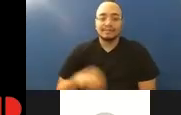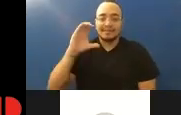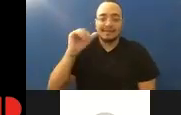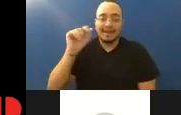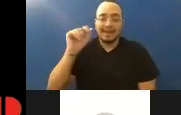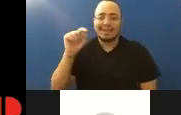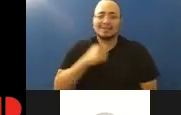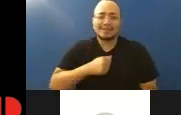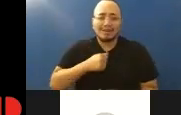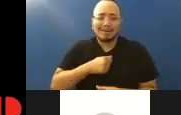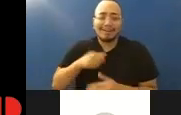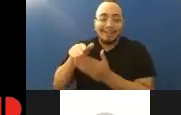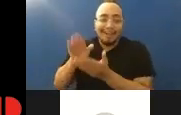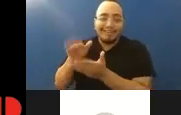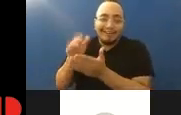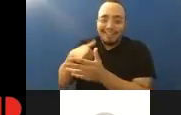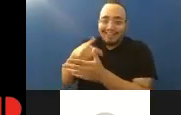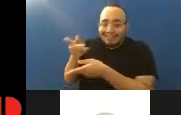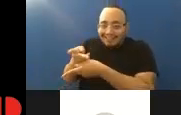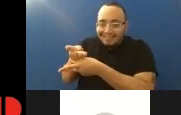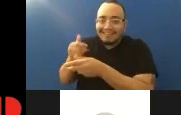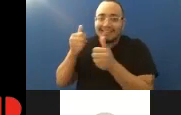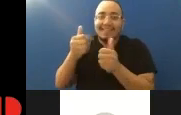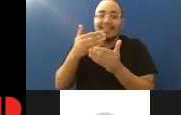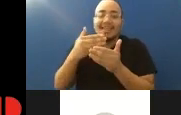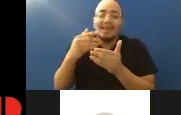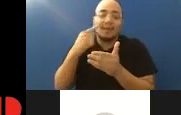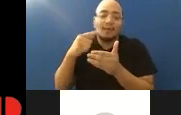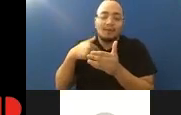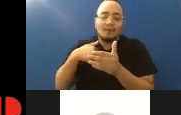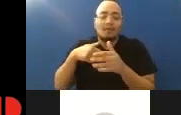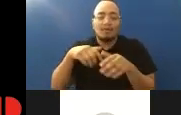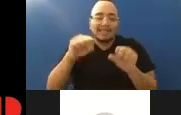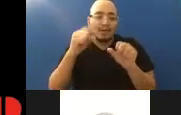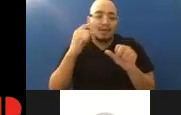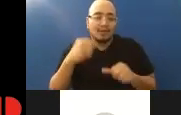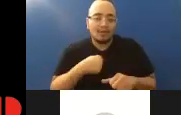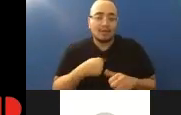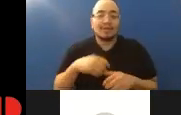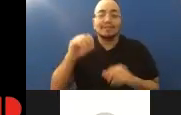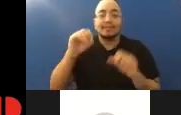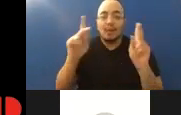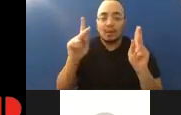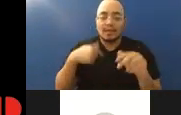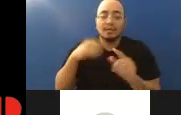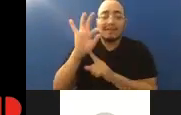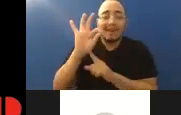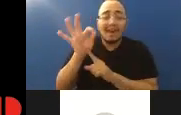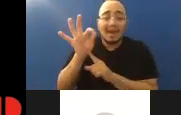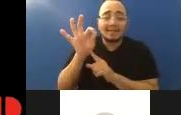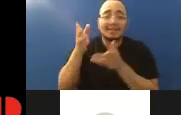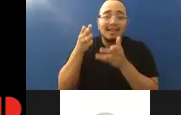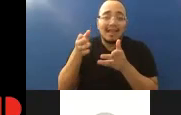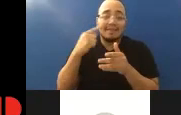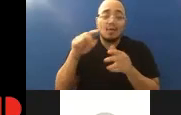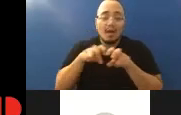day. Y'all, we have about 9 minutes left with our panelists, and so this would be the time to start putting your questions in the chat box